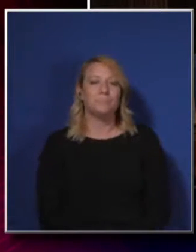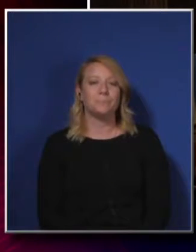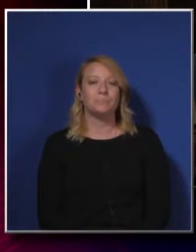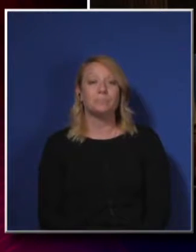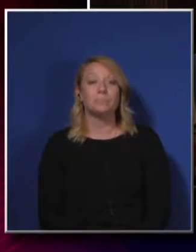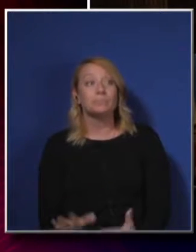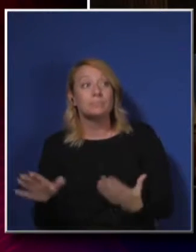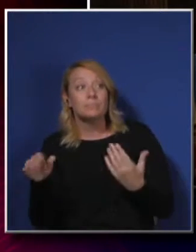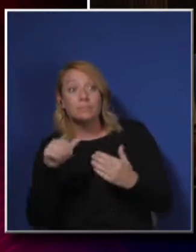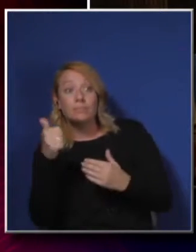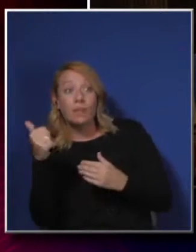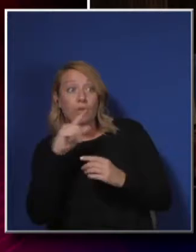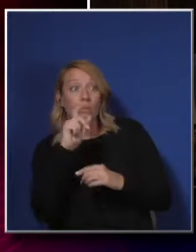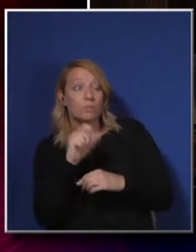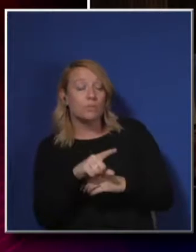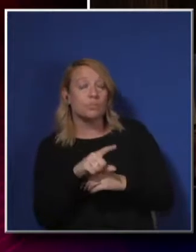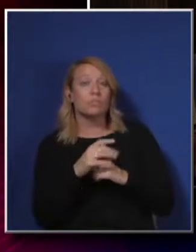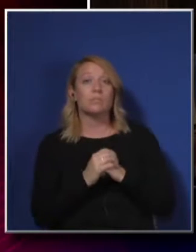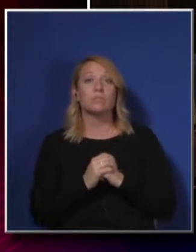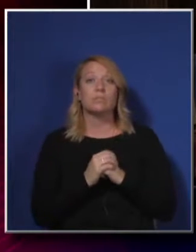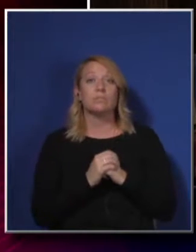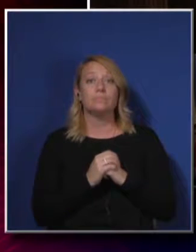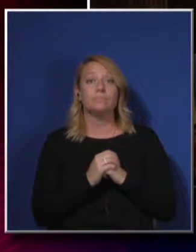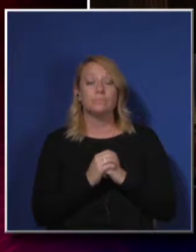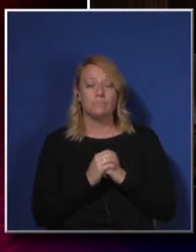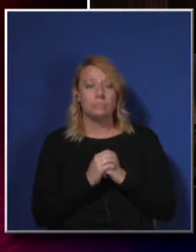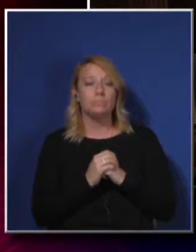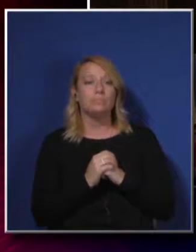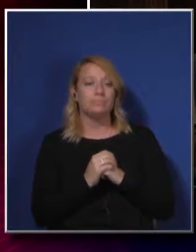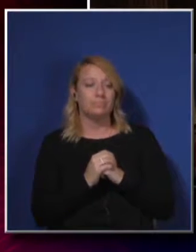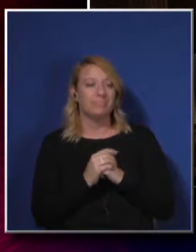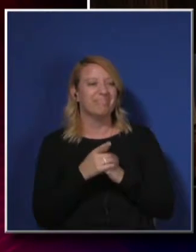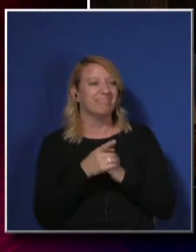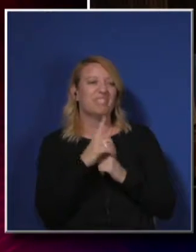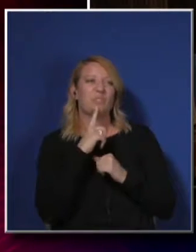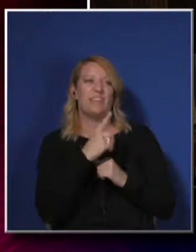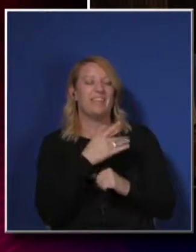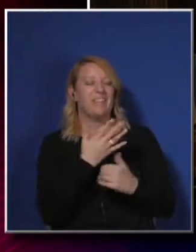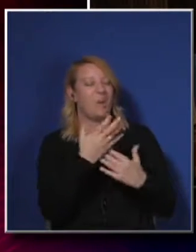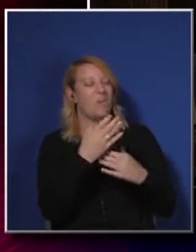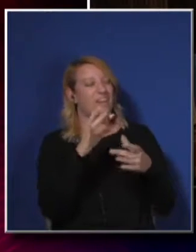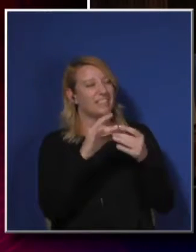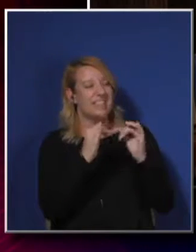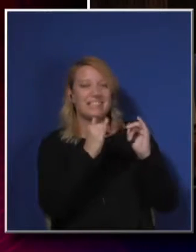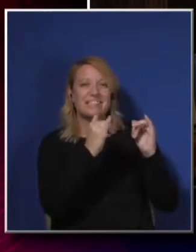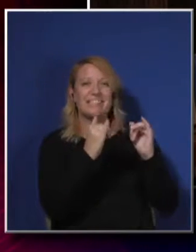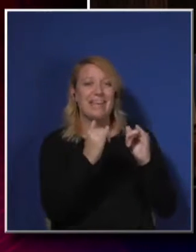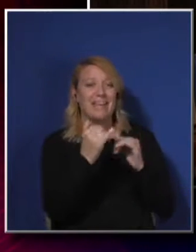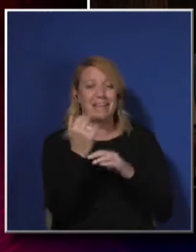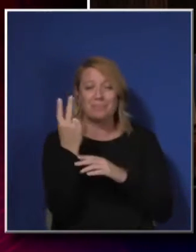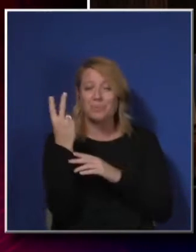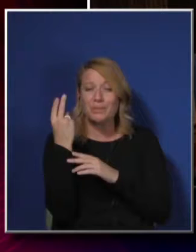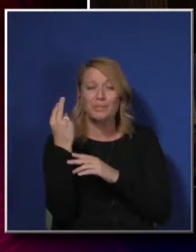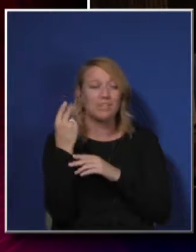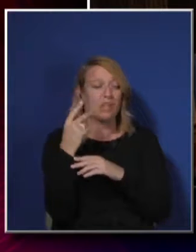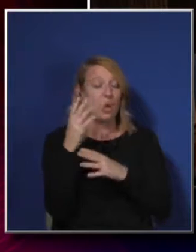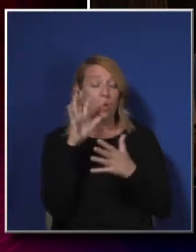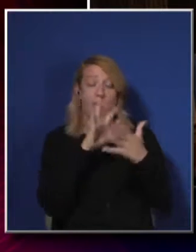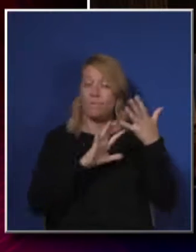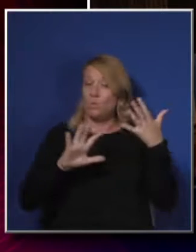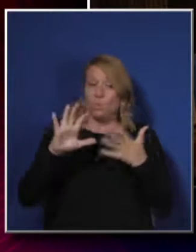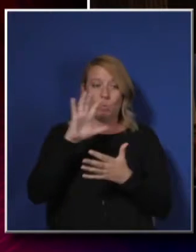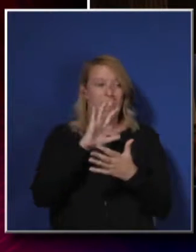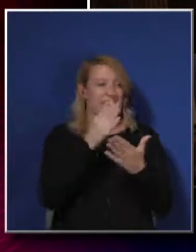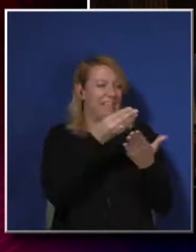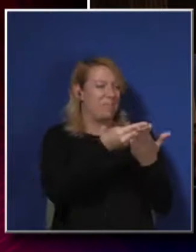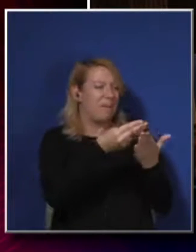Additional questions? I was going to say almost the exact same thing, because you're right. A couple of years ago, it was very confusing. We didn't know where